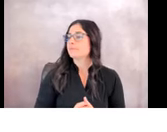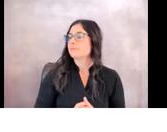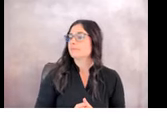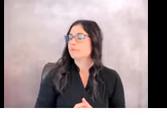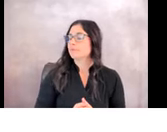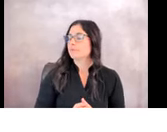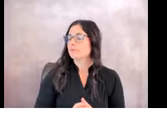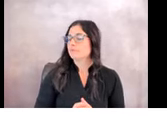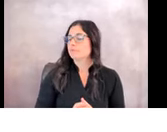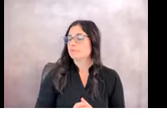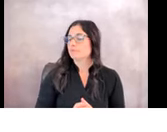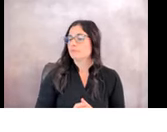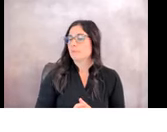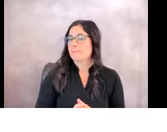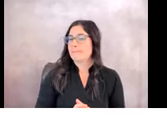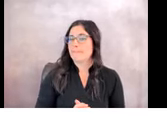Let's see.